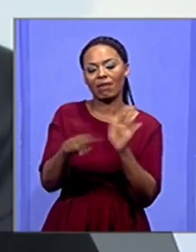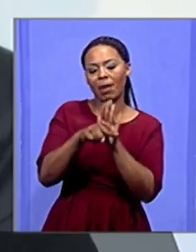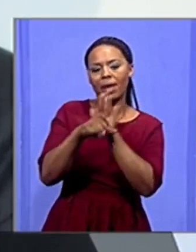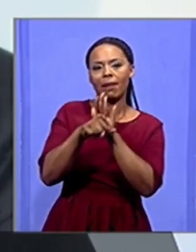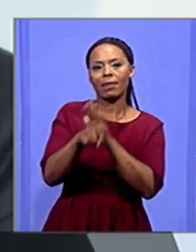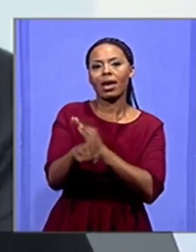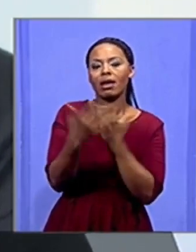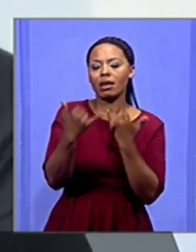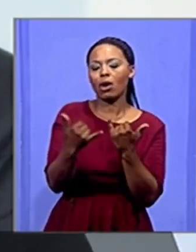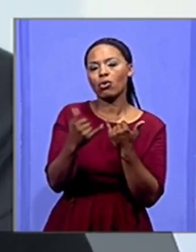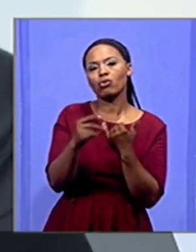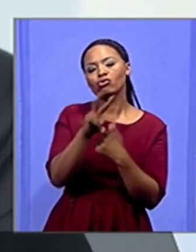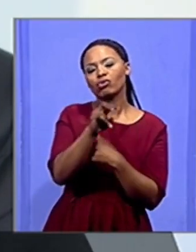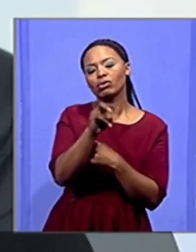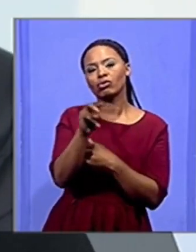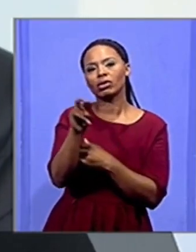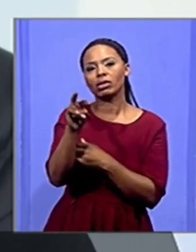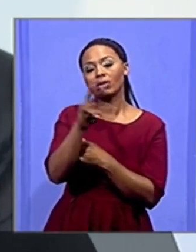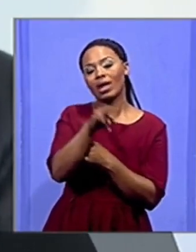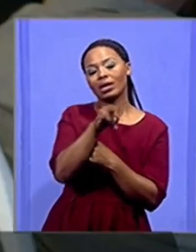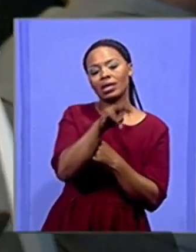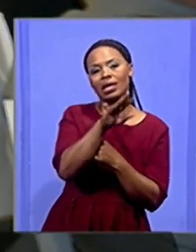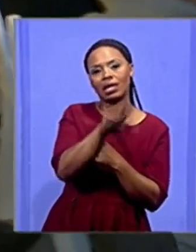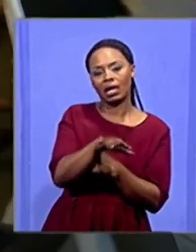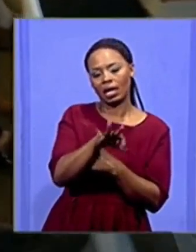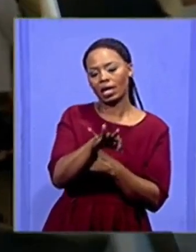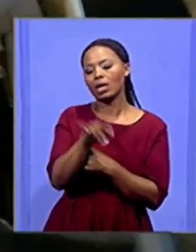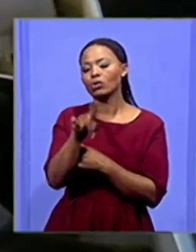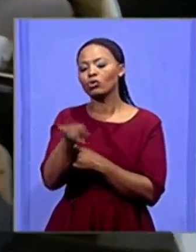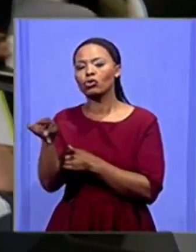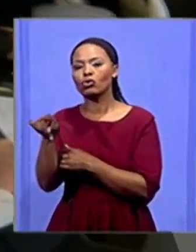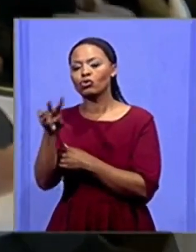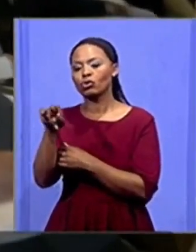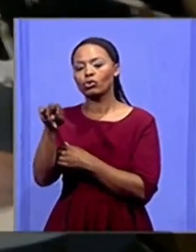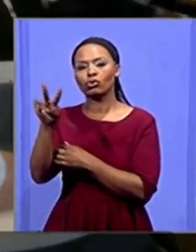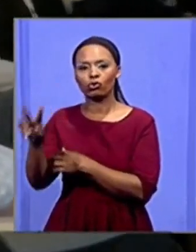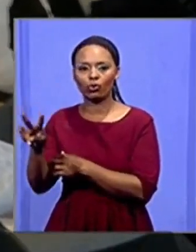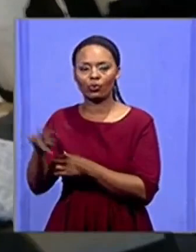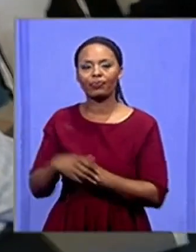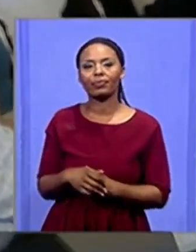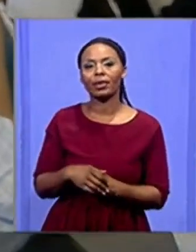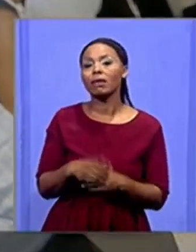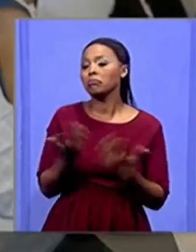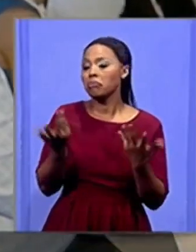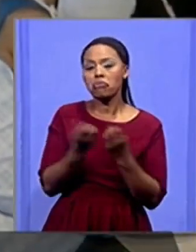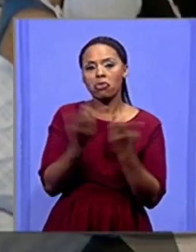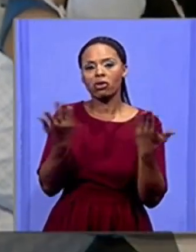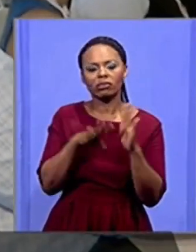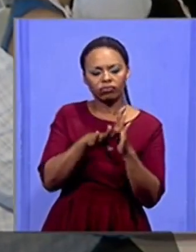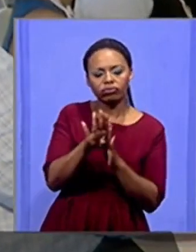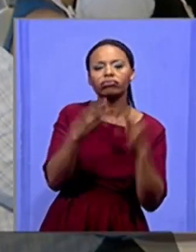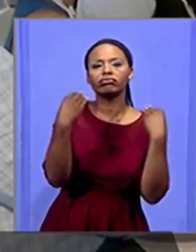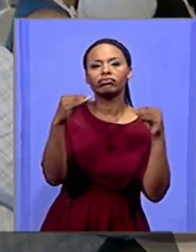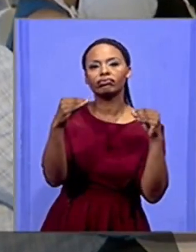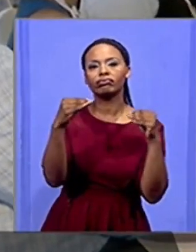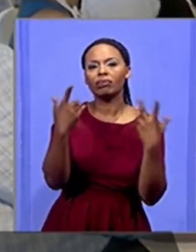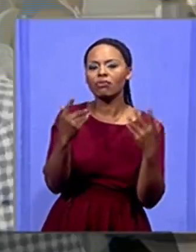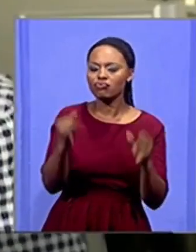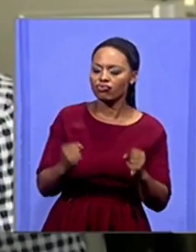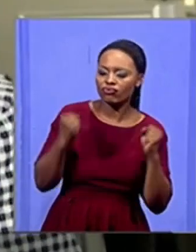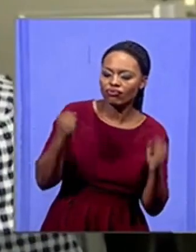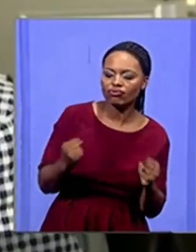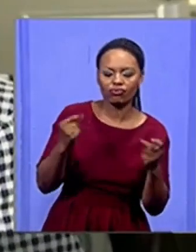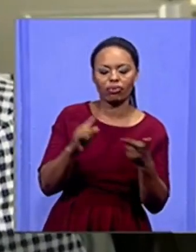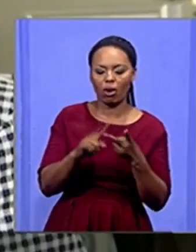period 1993 to 2022. We need energy to be able to produce our commodities. We need rail, road and